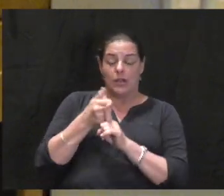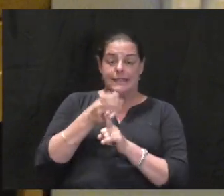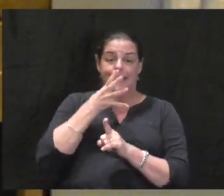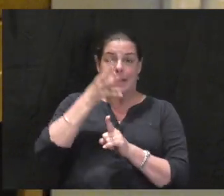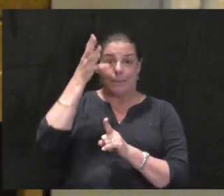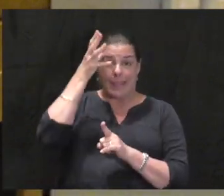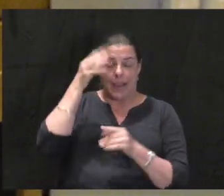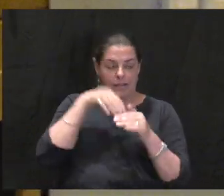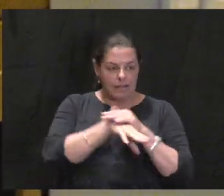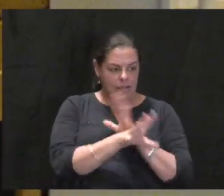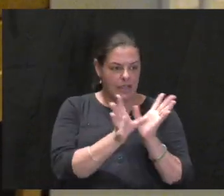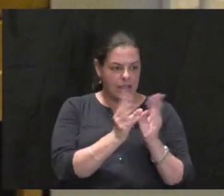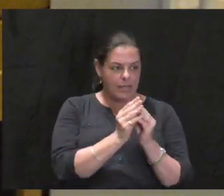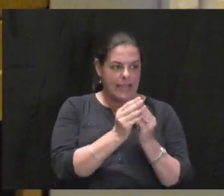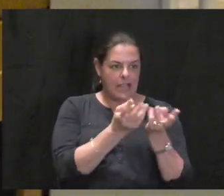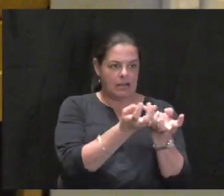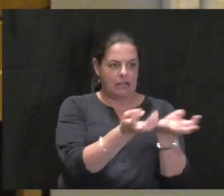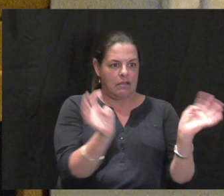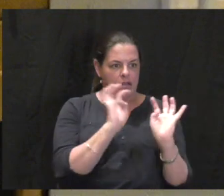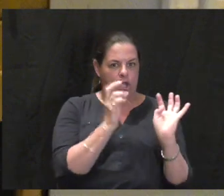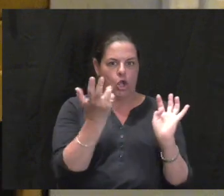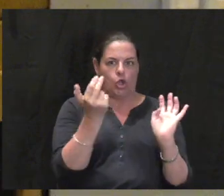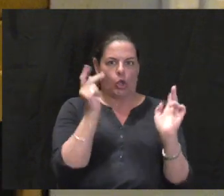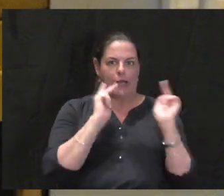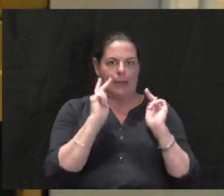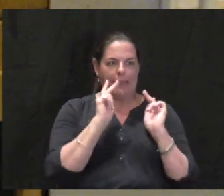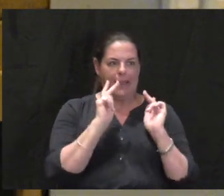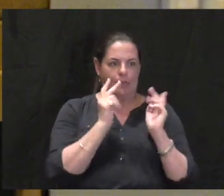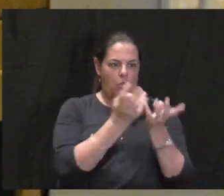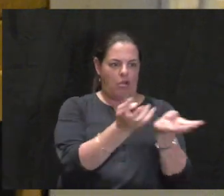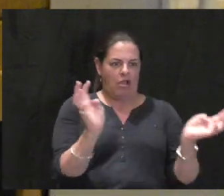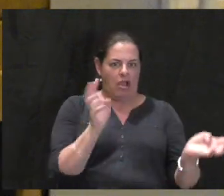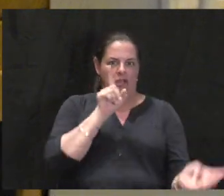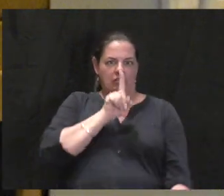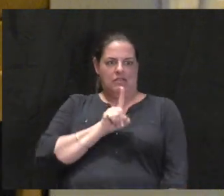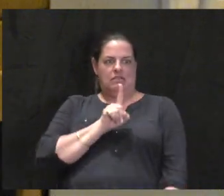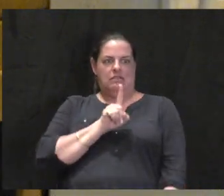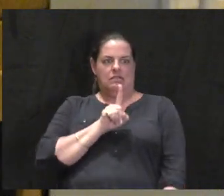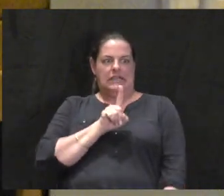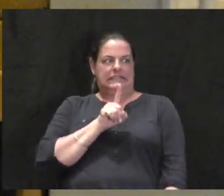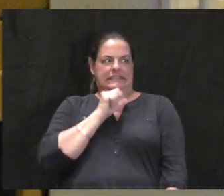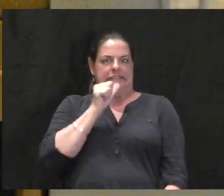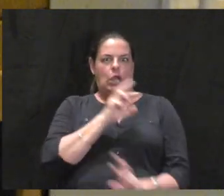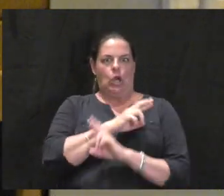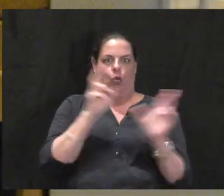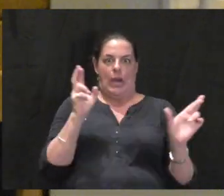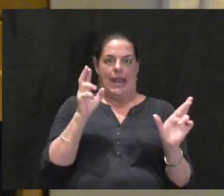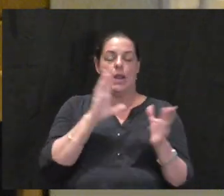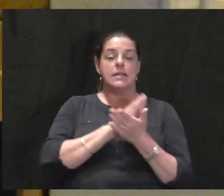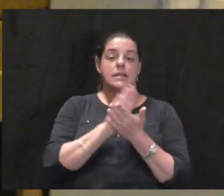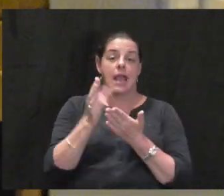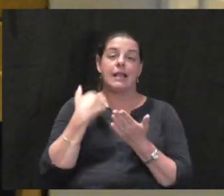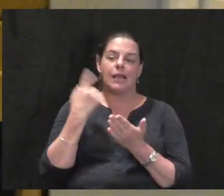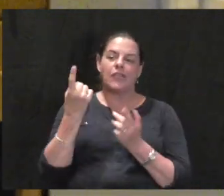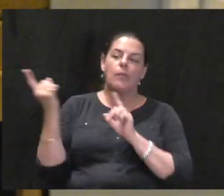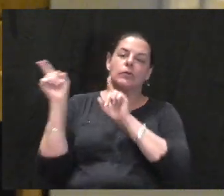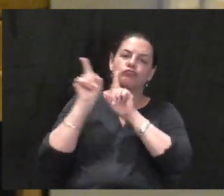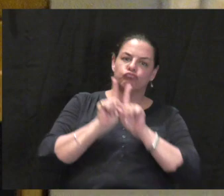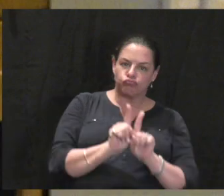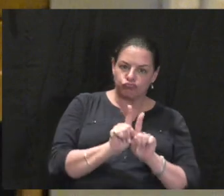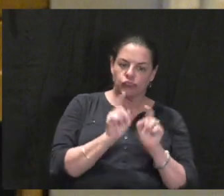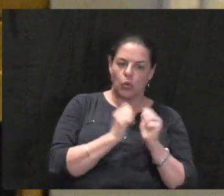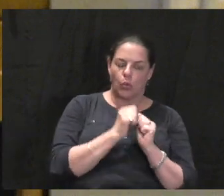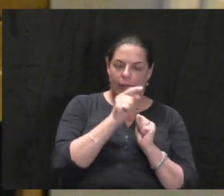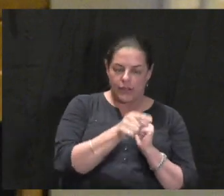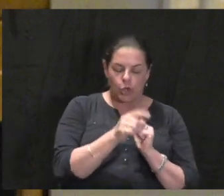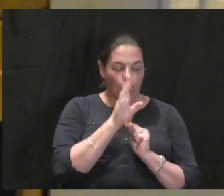and say, okay, this is this, wait a minute, we need to go back and revisit this, because when you're When it's your